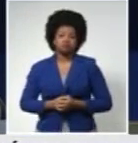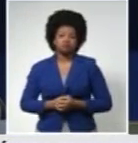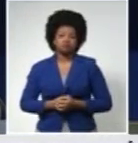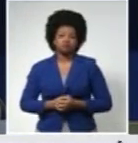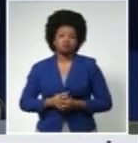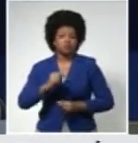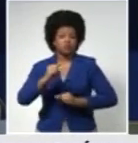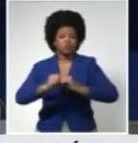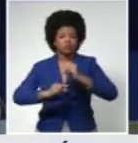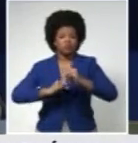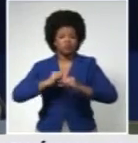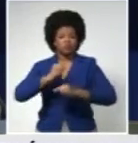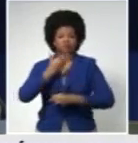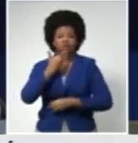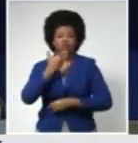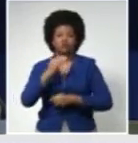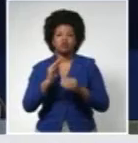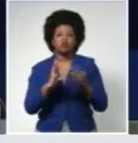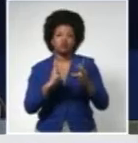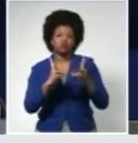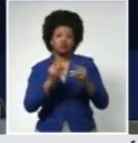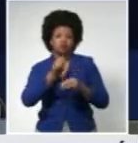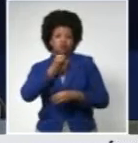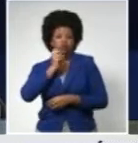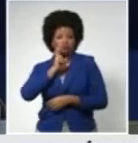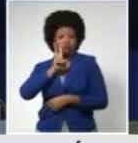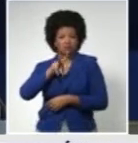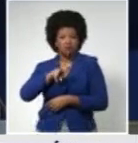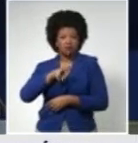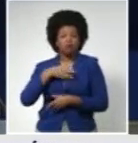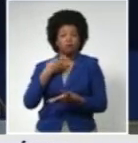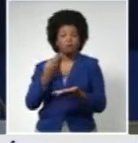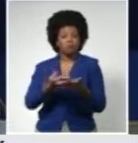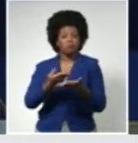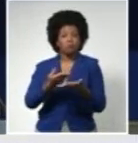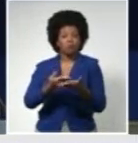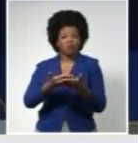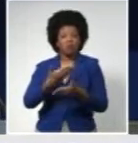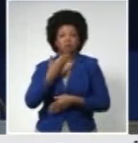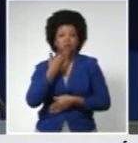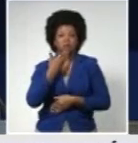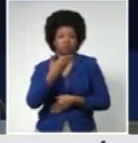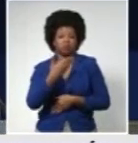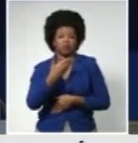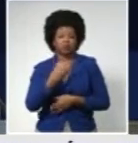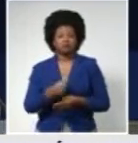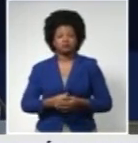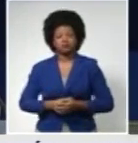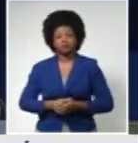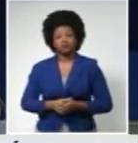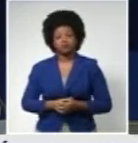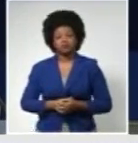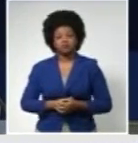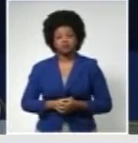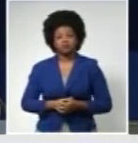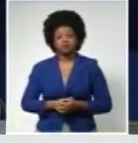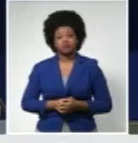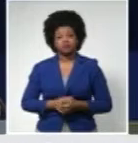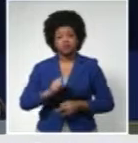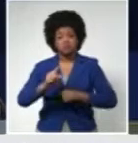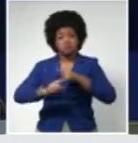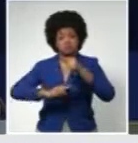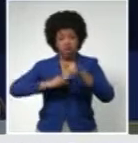with good prospects. And tomorrow we're going to bring the curves to show you.